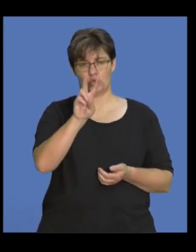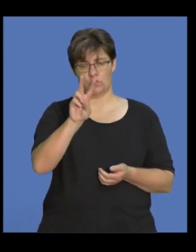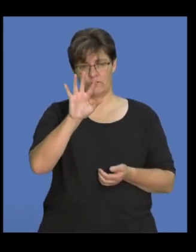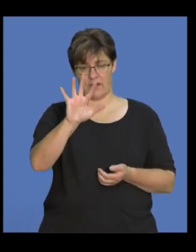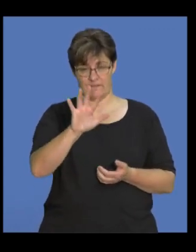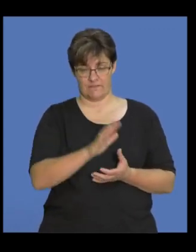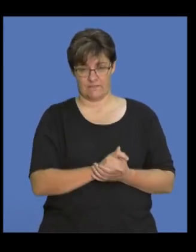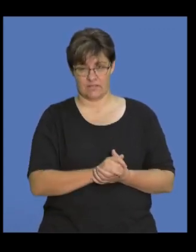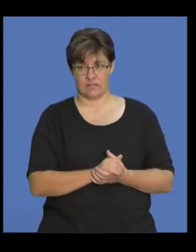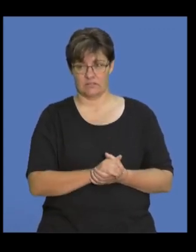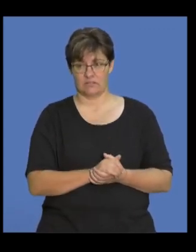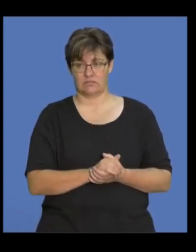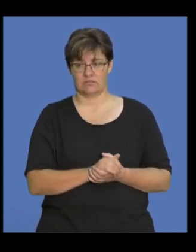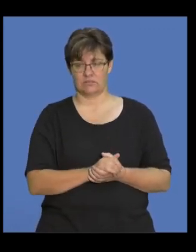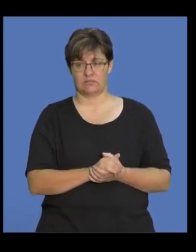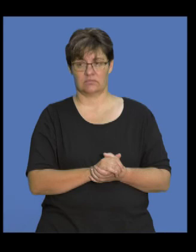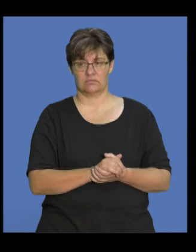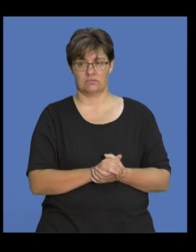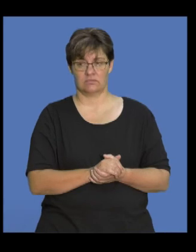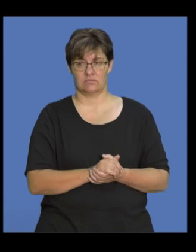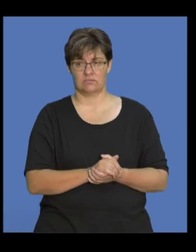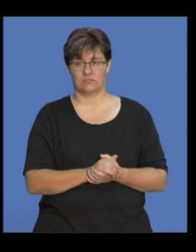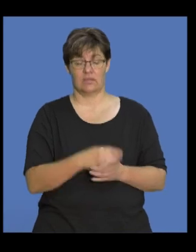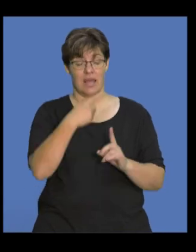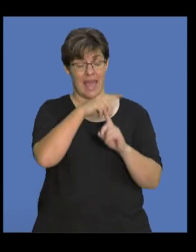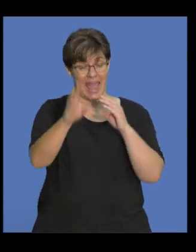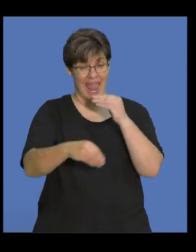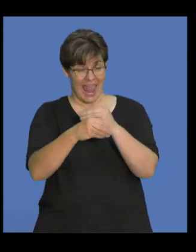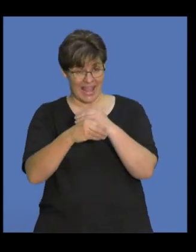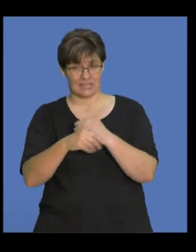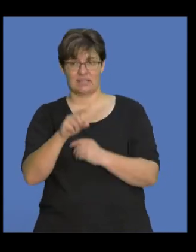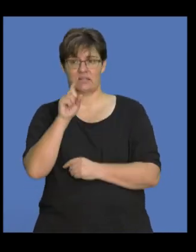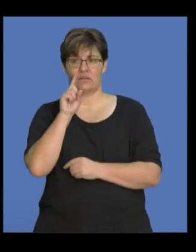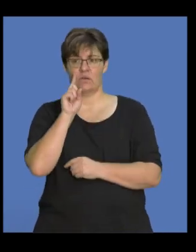225, right? So this is 225 plus